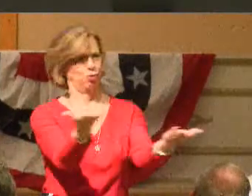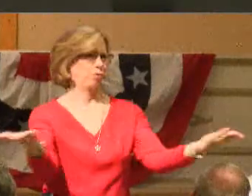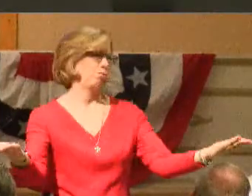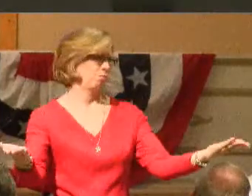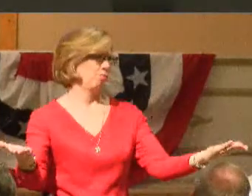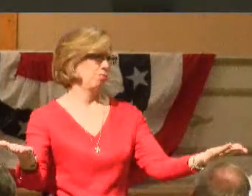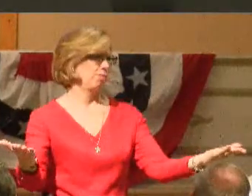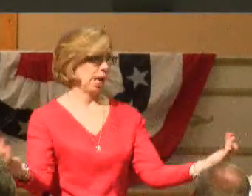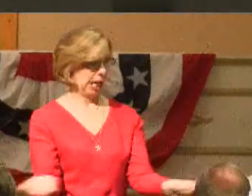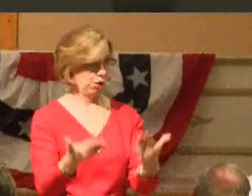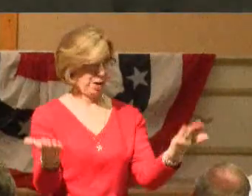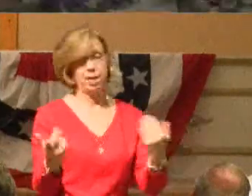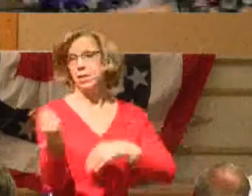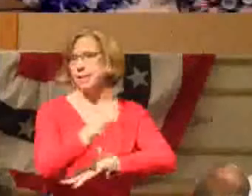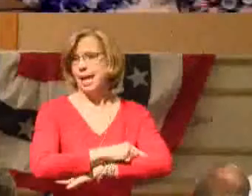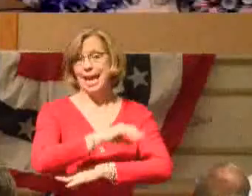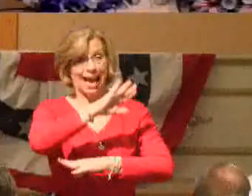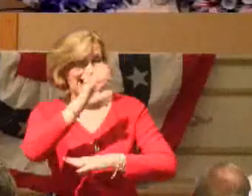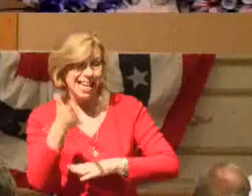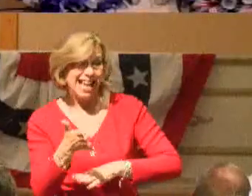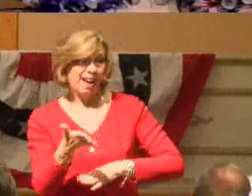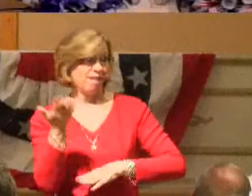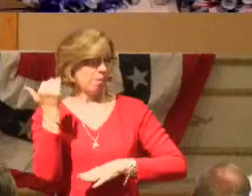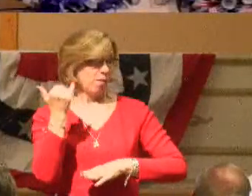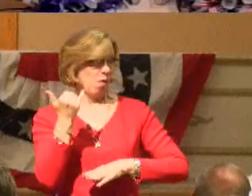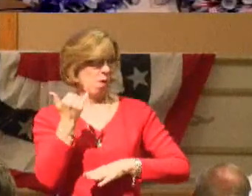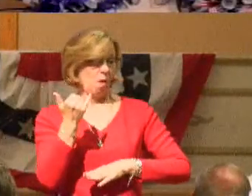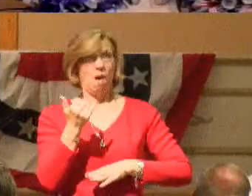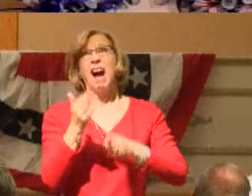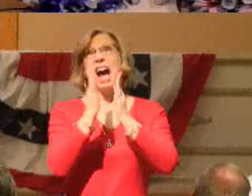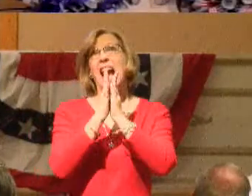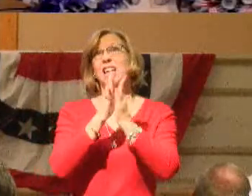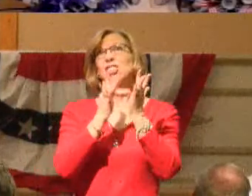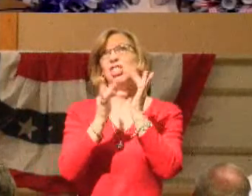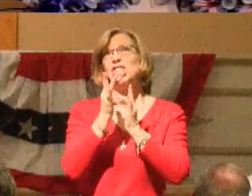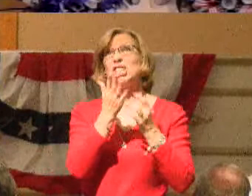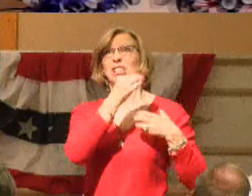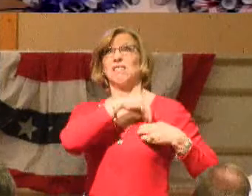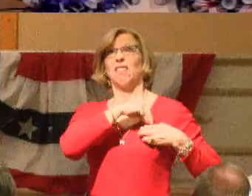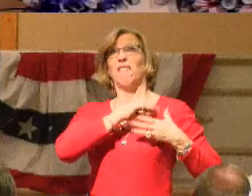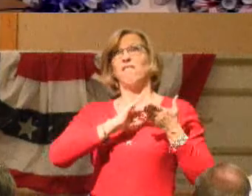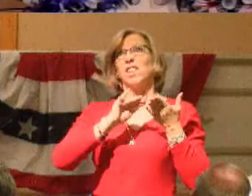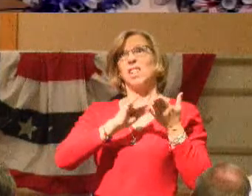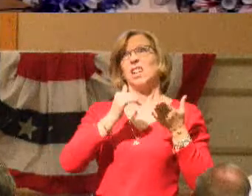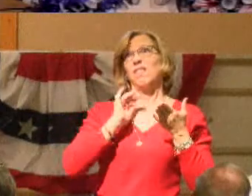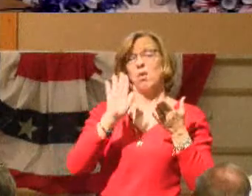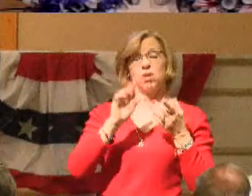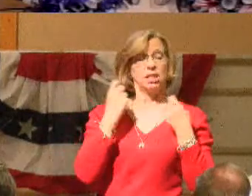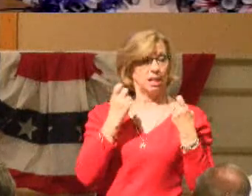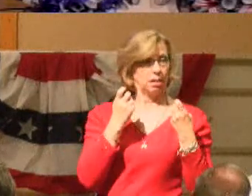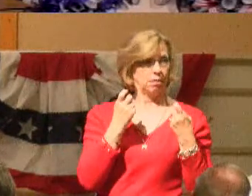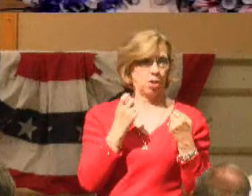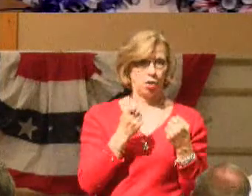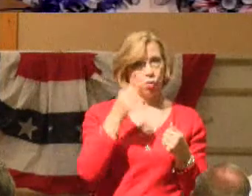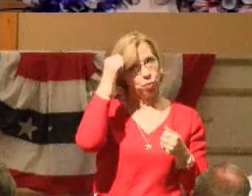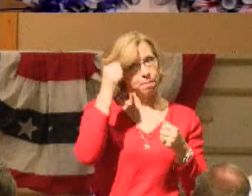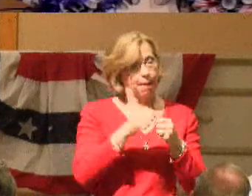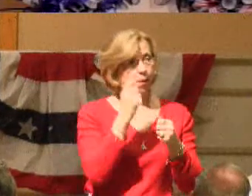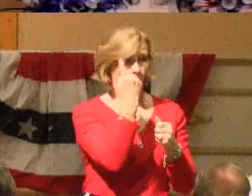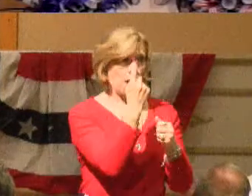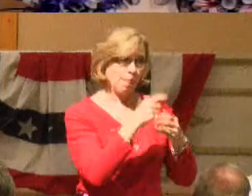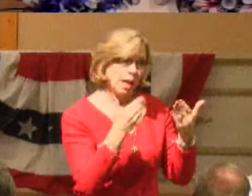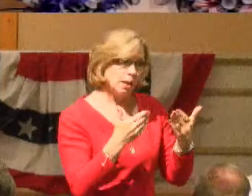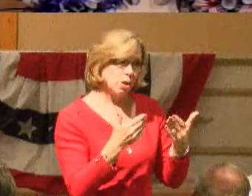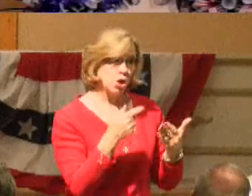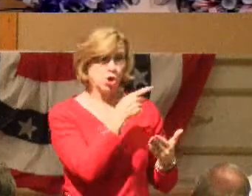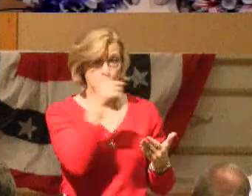if you are here today and you have never asked Jesus to forgive you of your sin, know this. First of all, you are a sinner. I am a